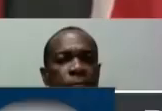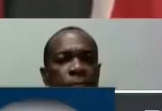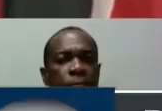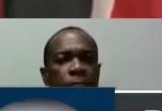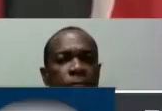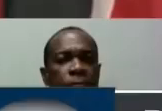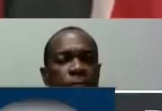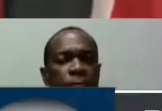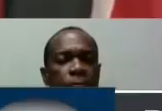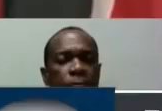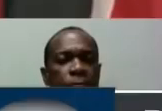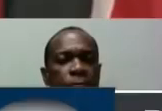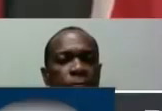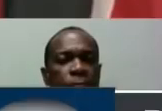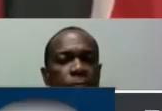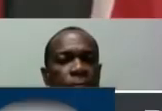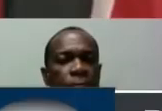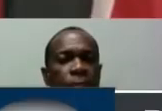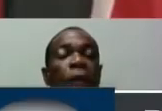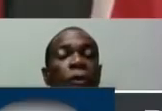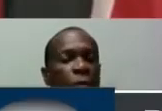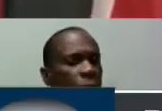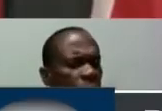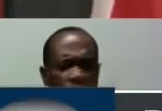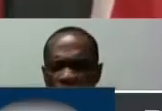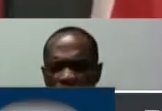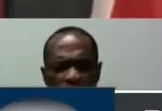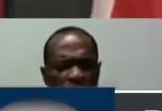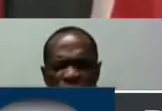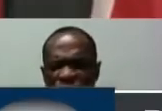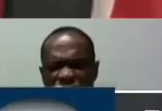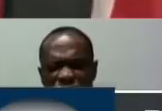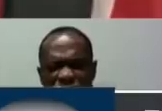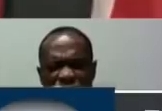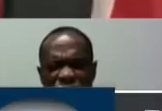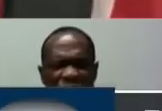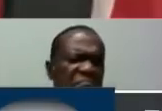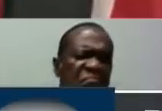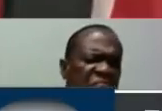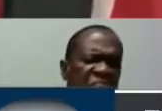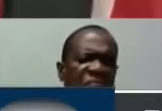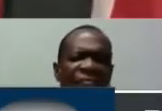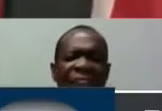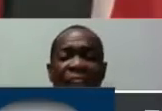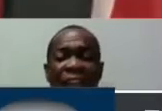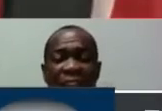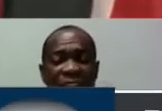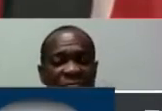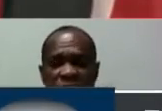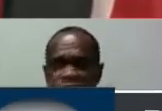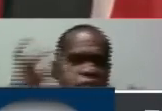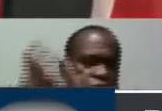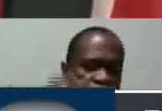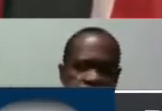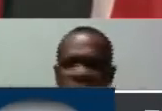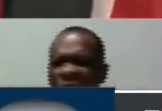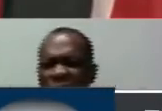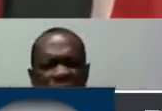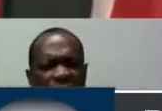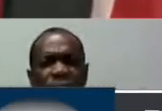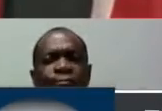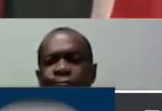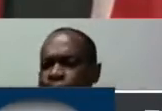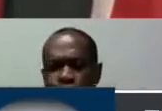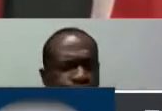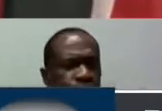system, we do not anticipate any out of the ordinary problems with Tobago as long as the